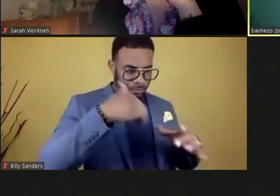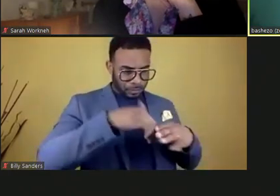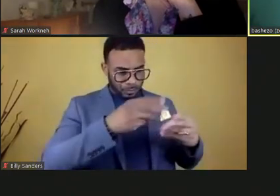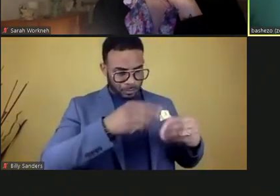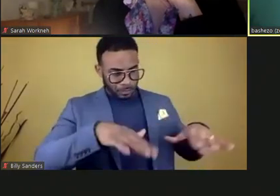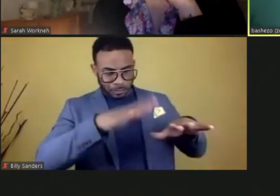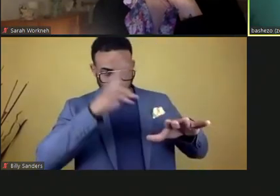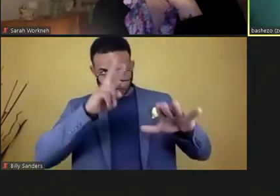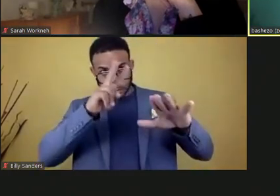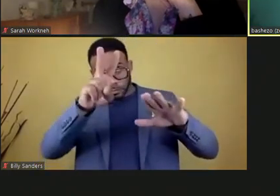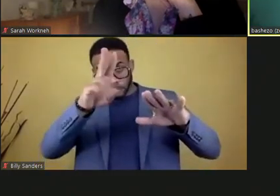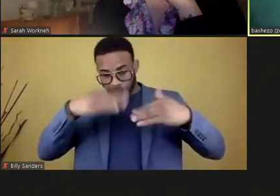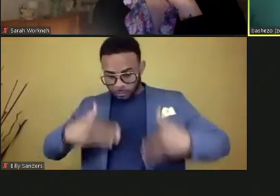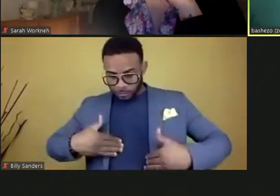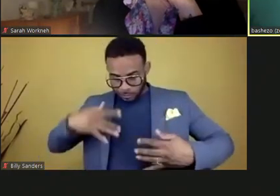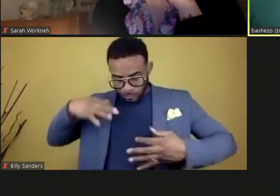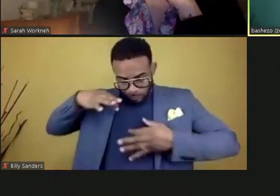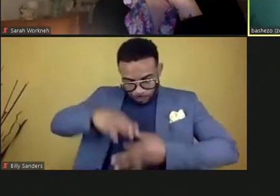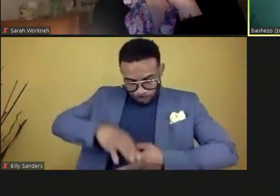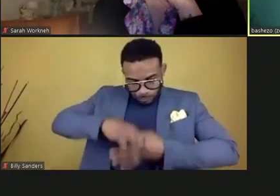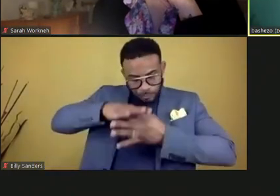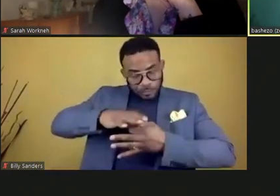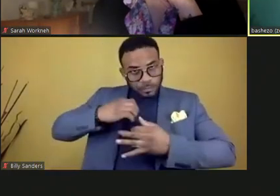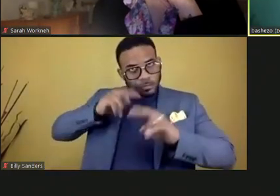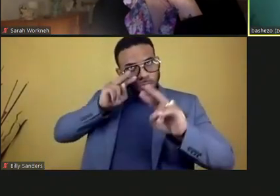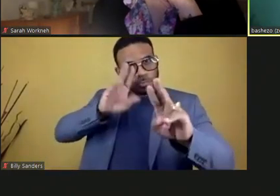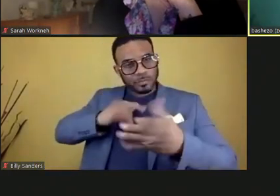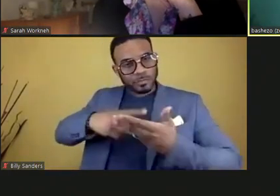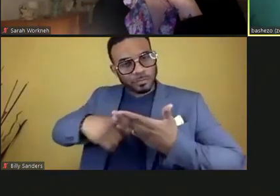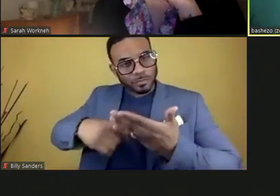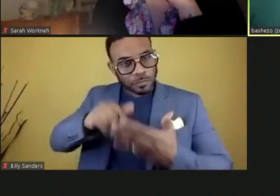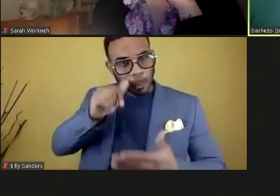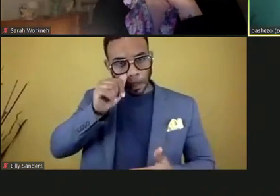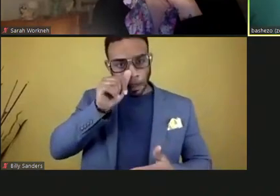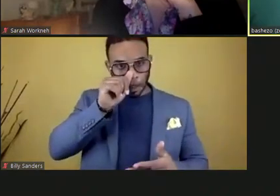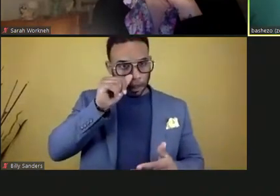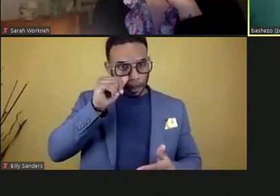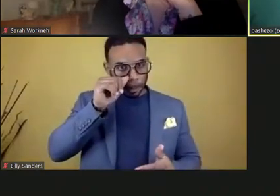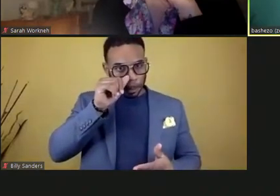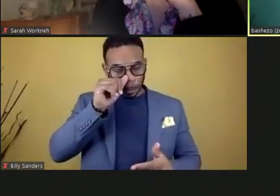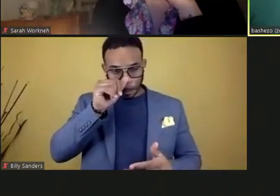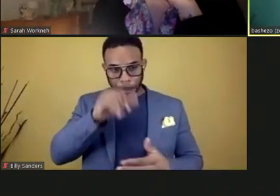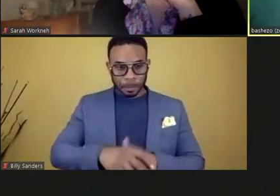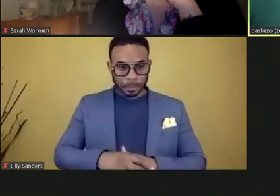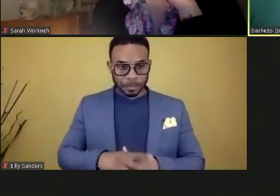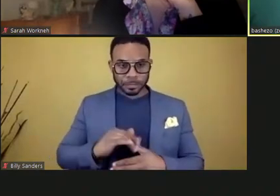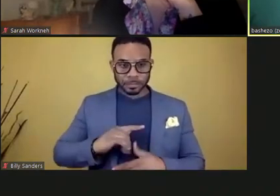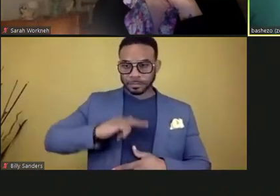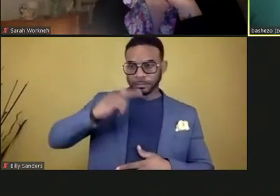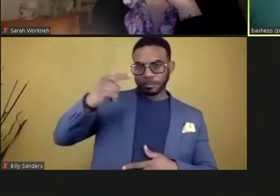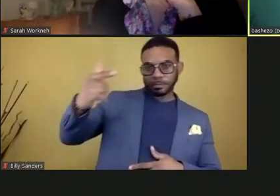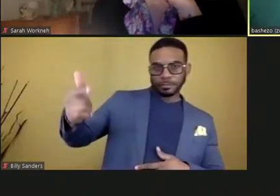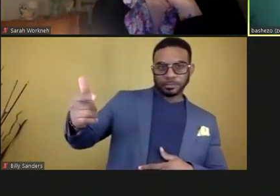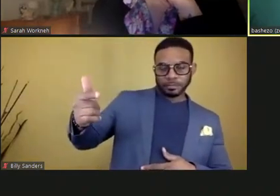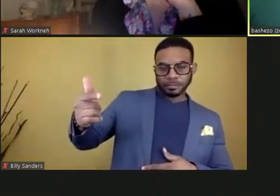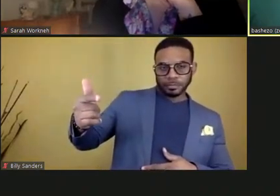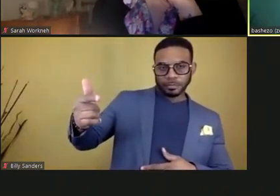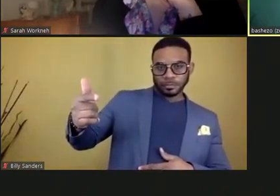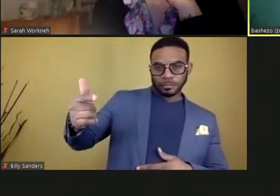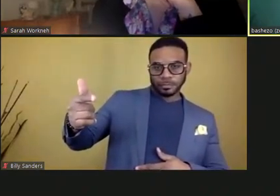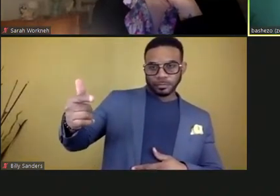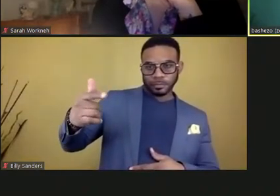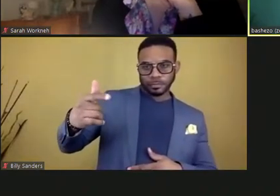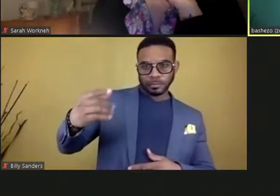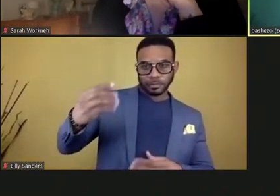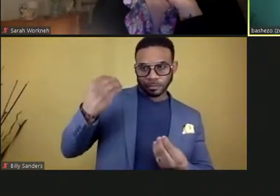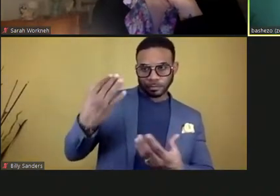and to our body. And I look forward to our conversation. I'm going to pass it